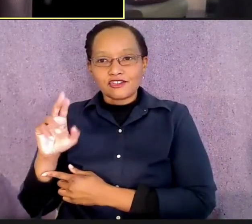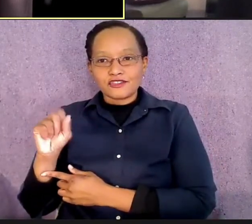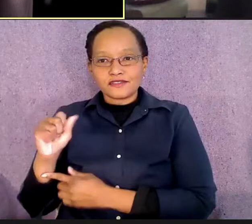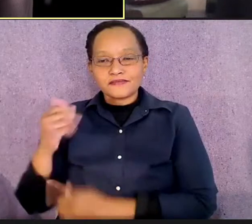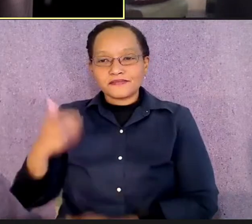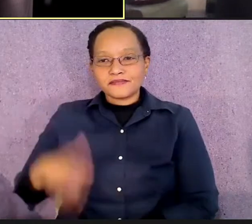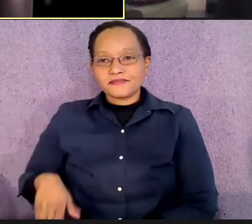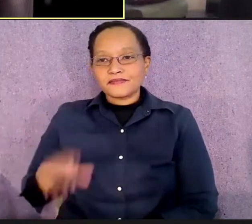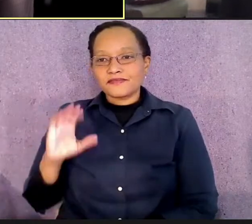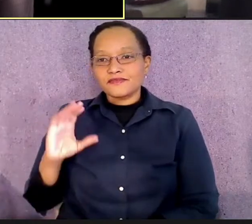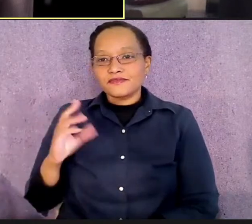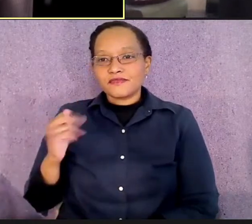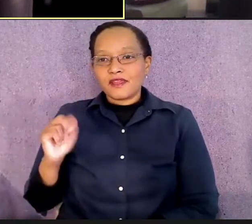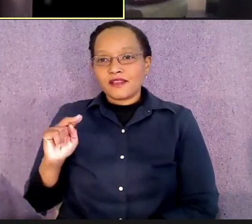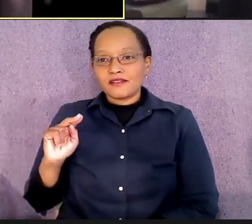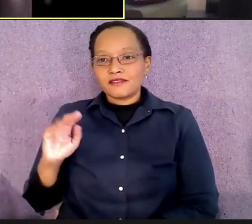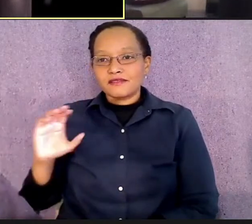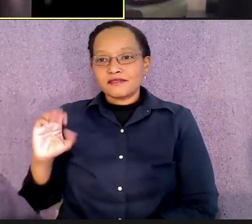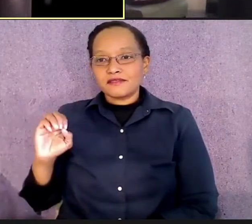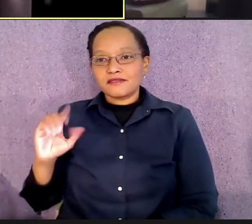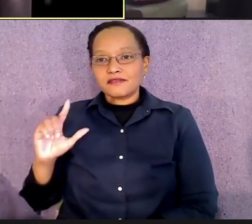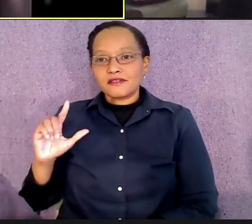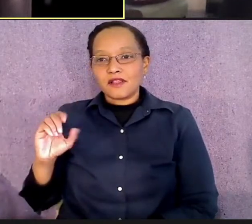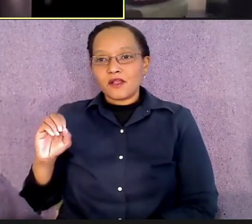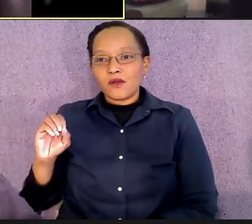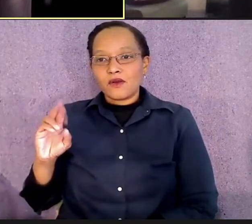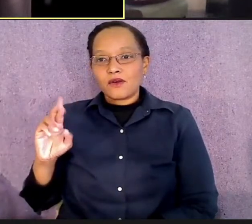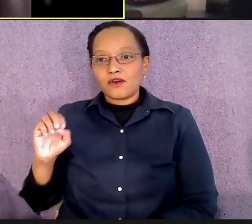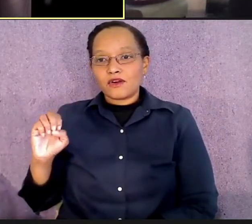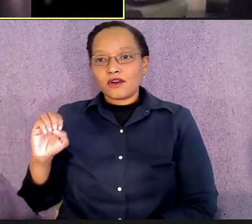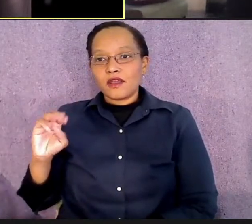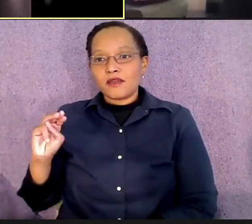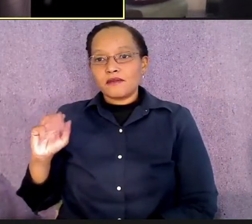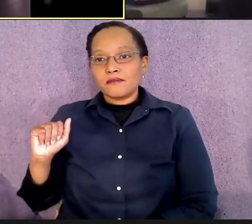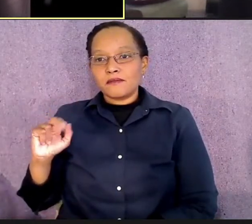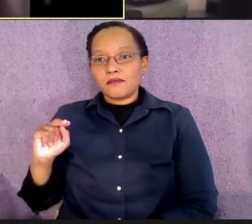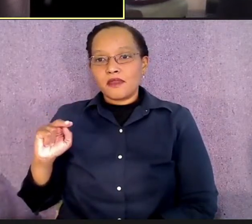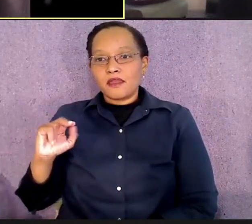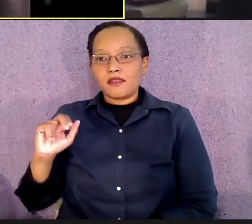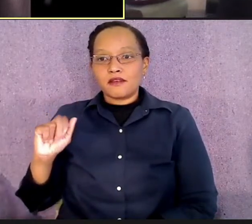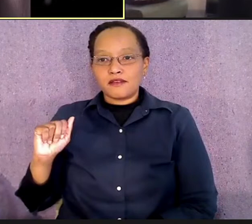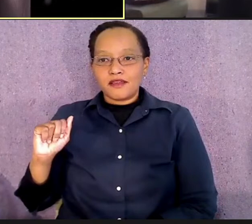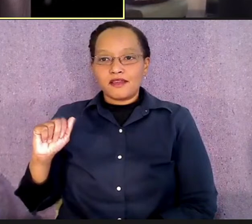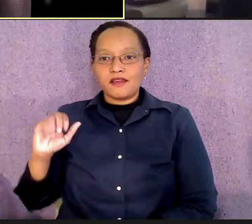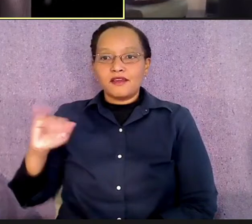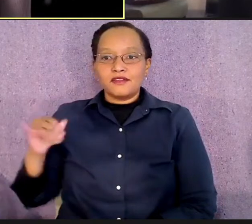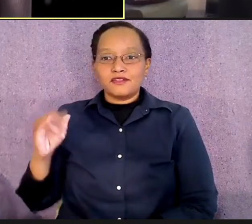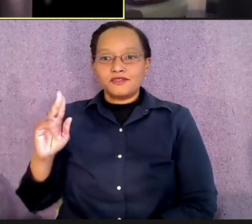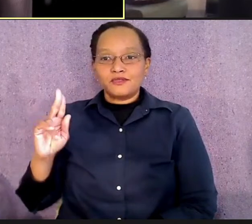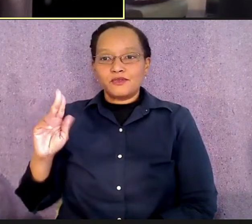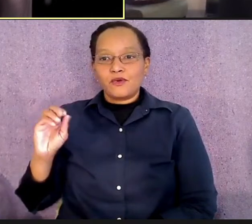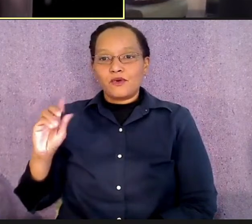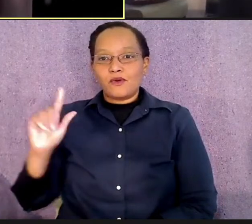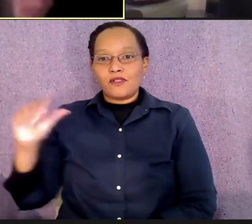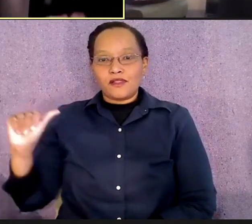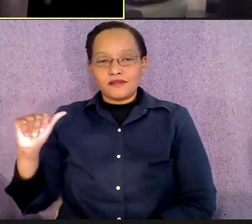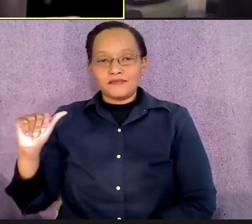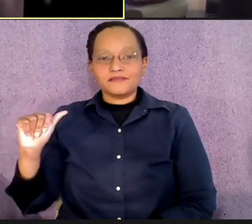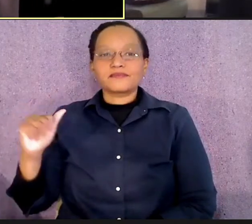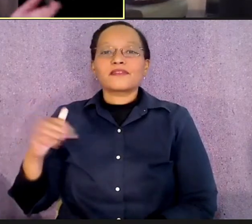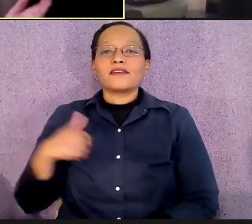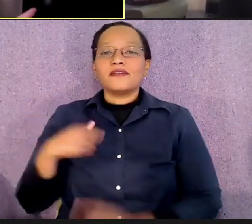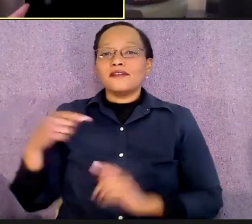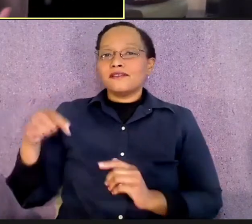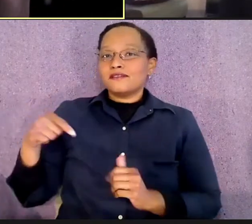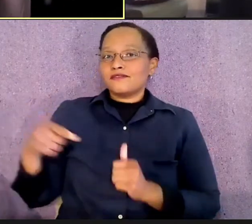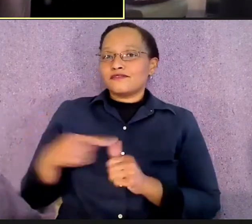Berkeley's Graduate School of Journalism, and I'm also the co-chair of the National Association of Black Journalists UC Berkeley Chapter. This is the